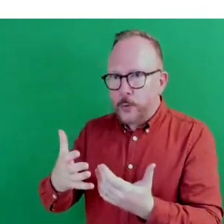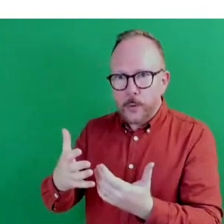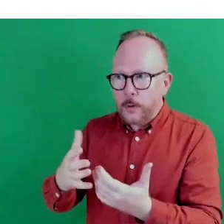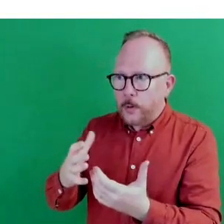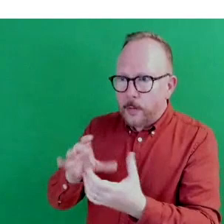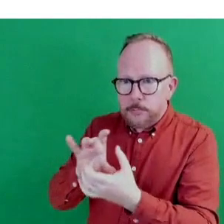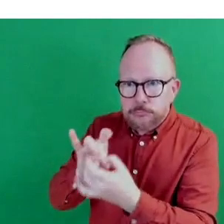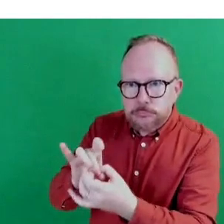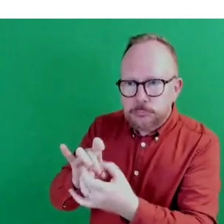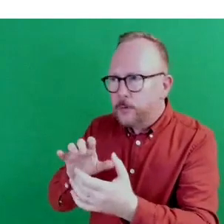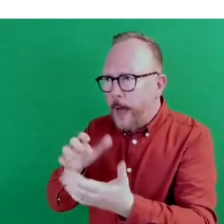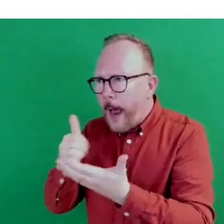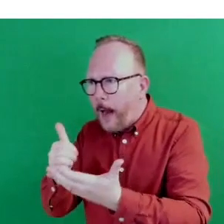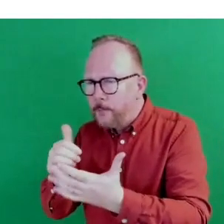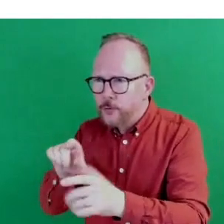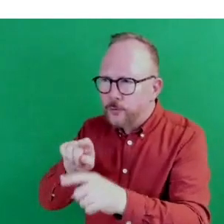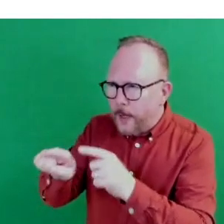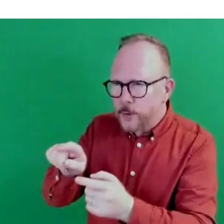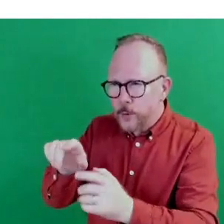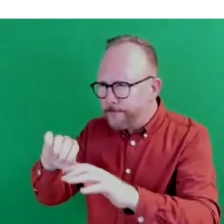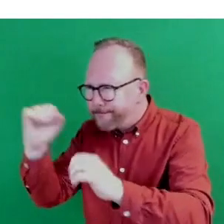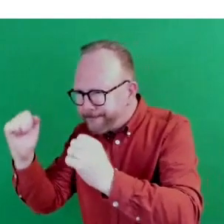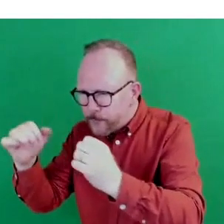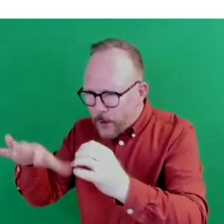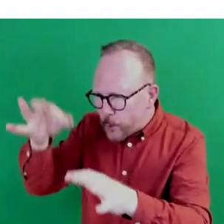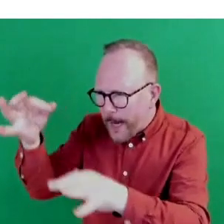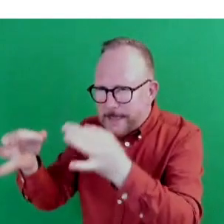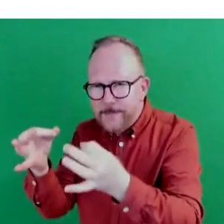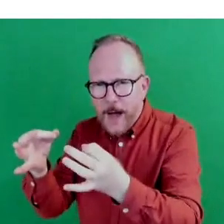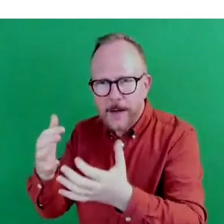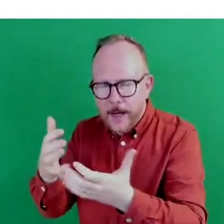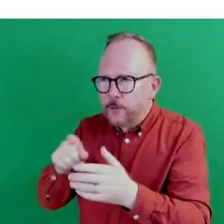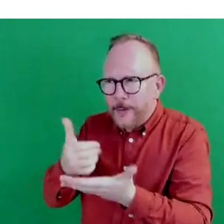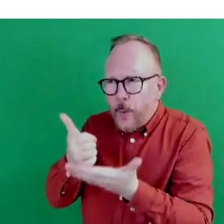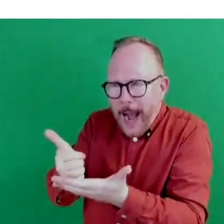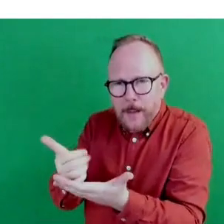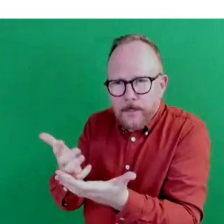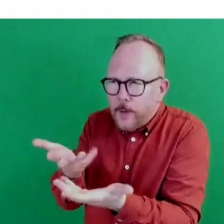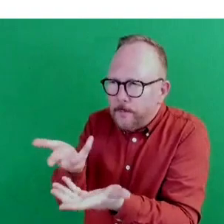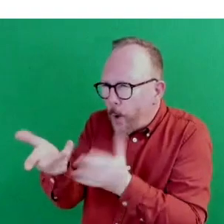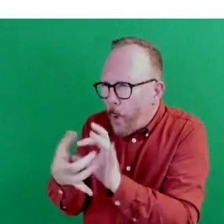the problems are. So definitely having that motivation to really help people